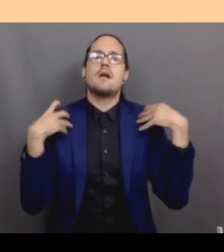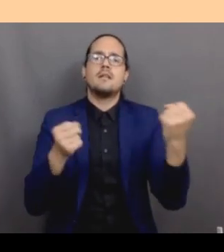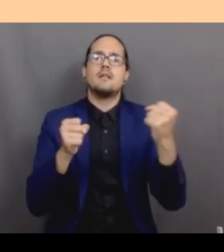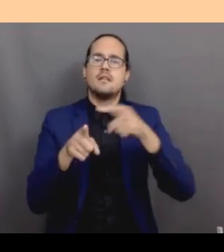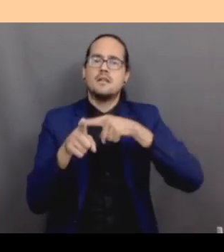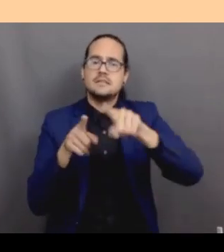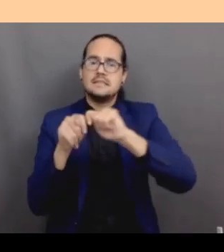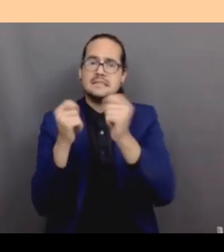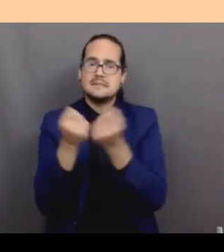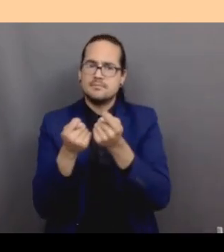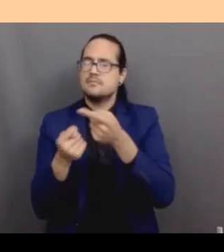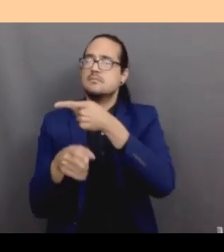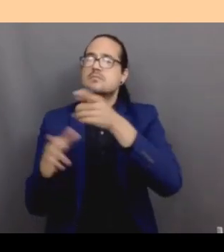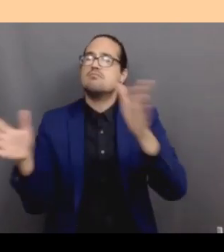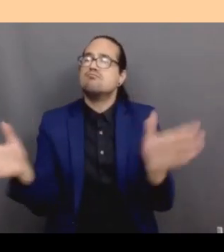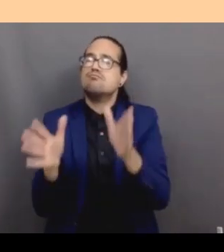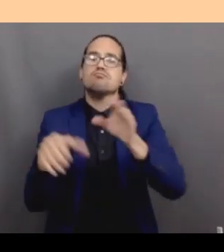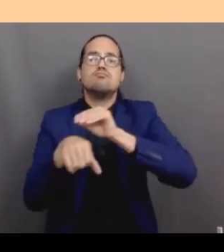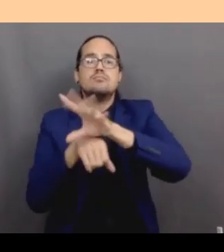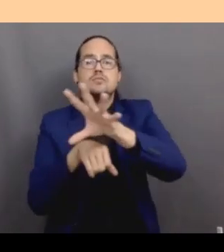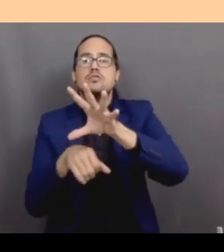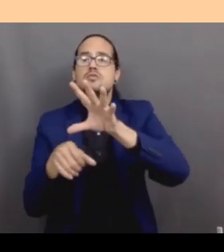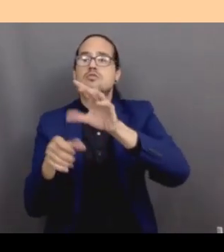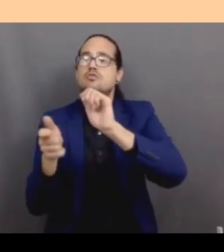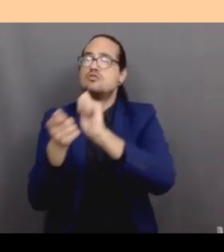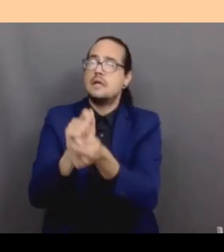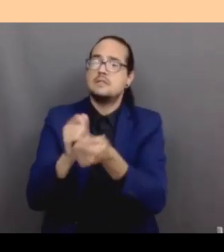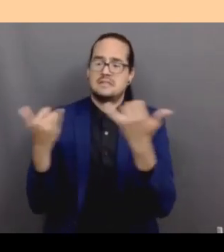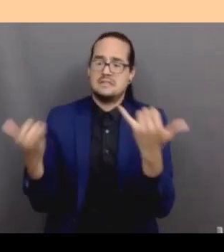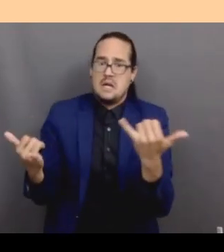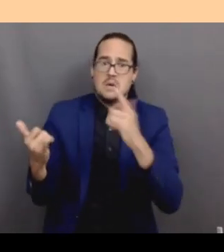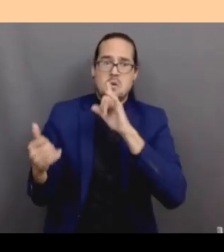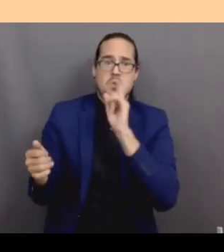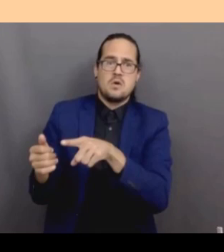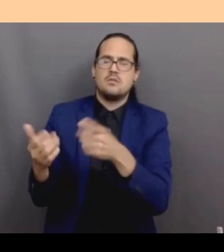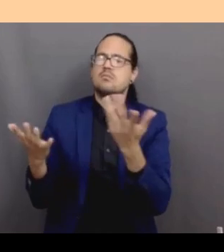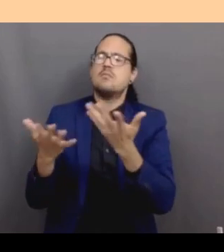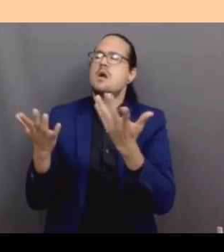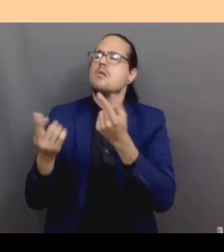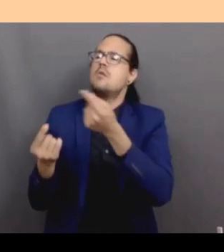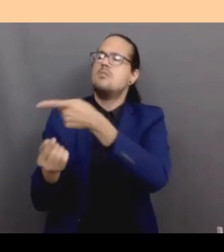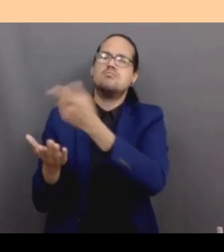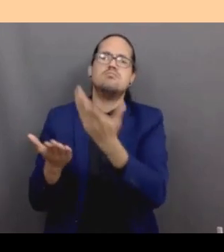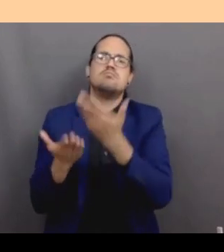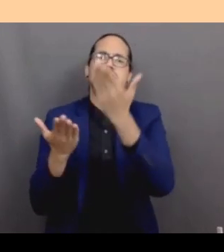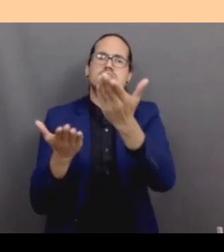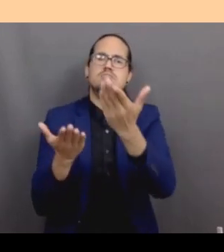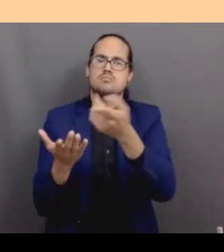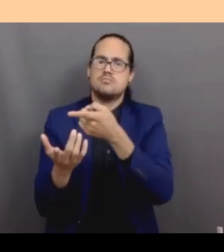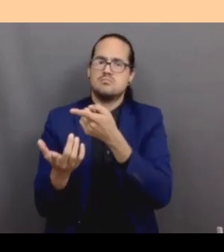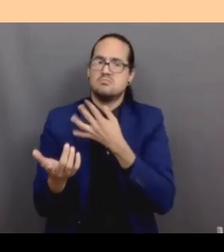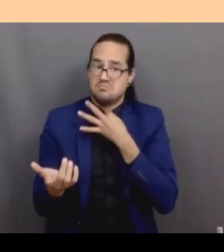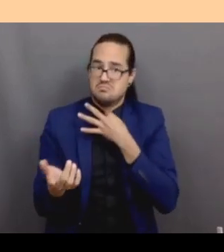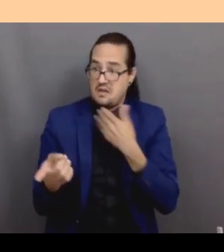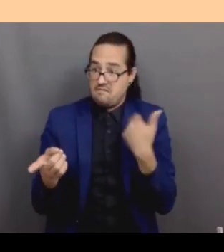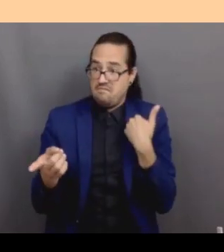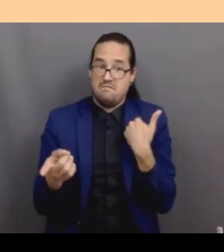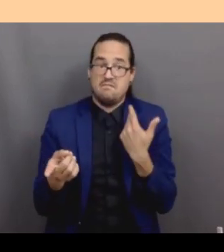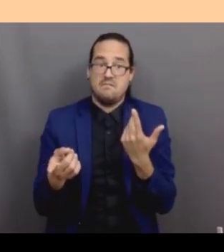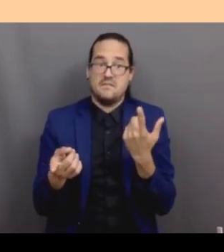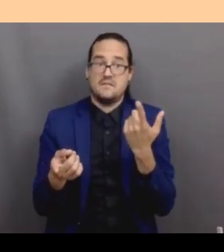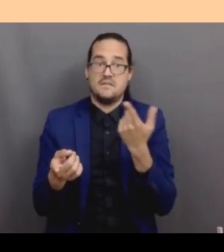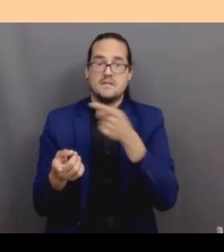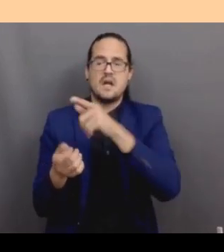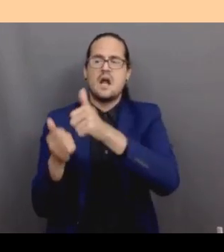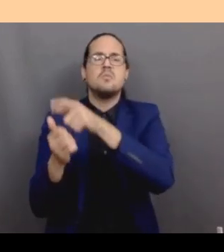in the community or changing any tactics that they might be utilizing to reach those in the community that might